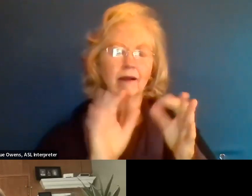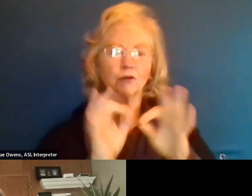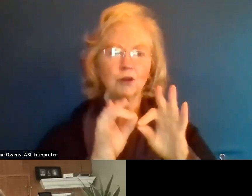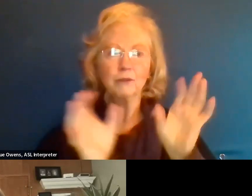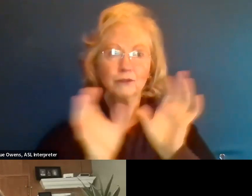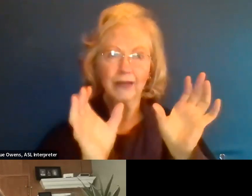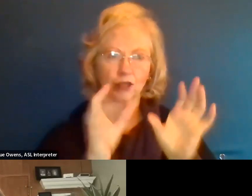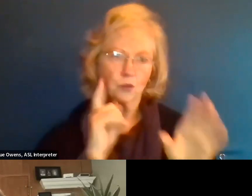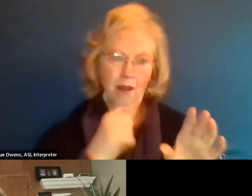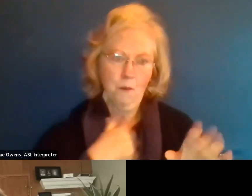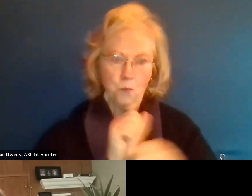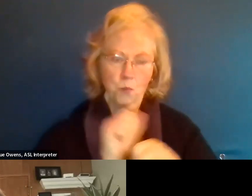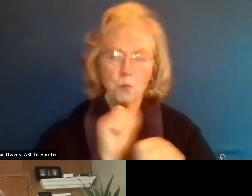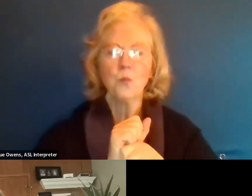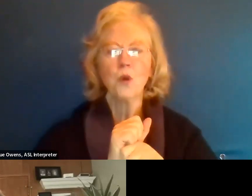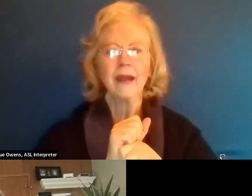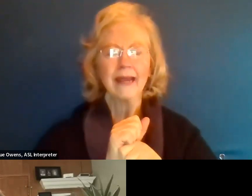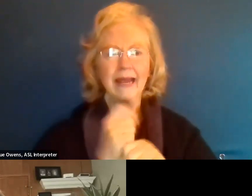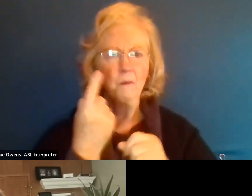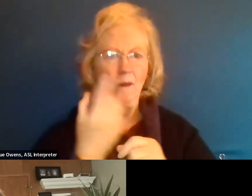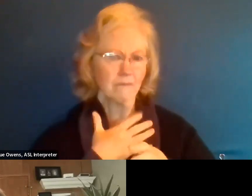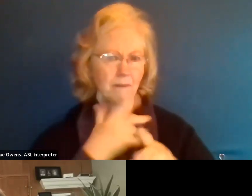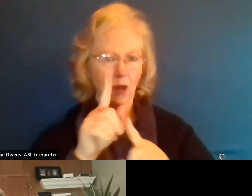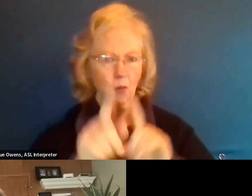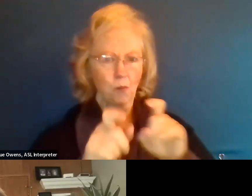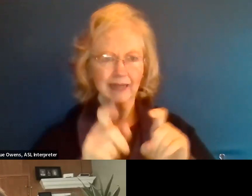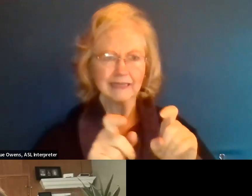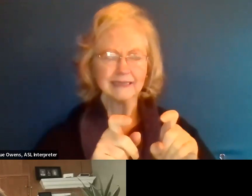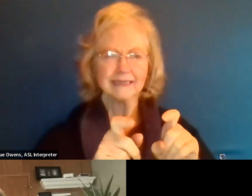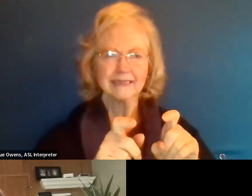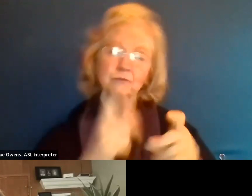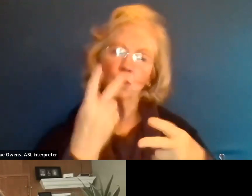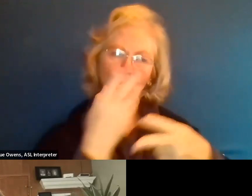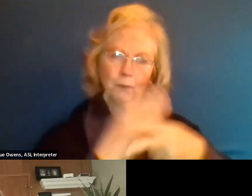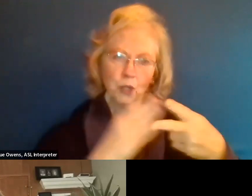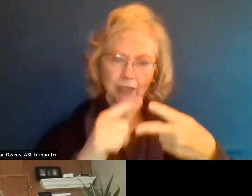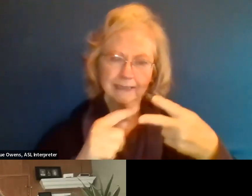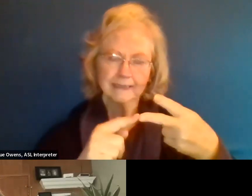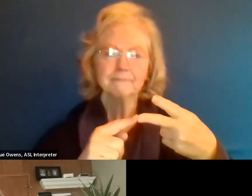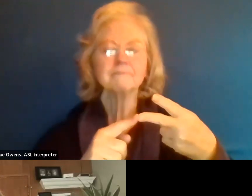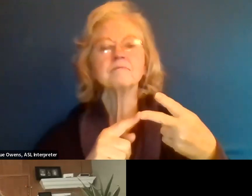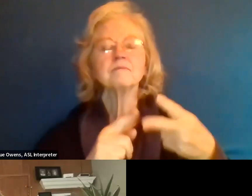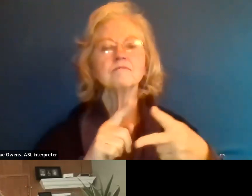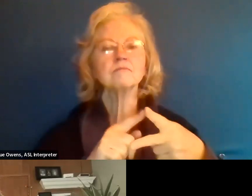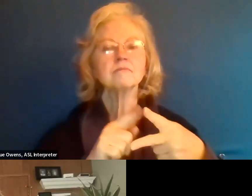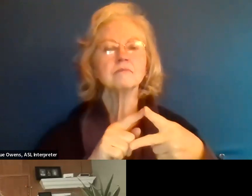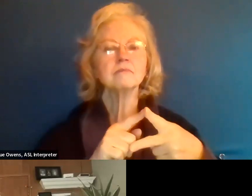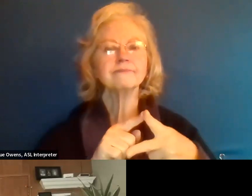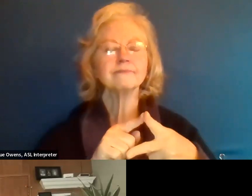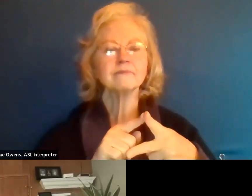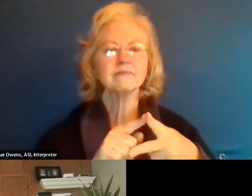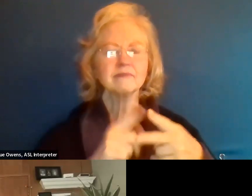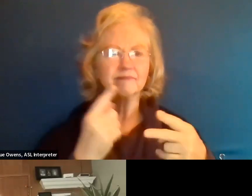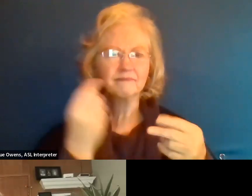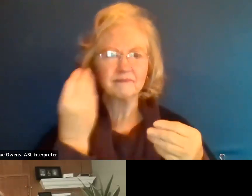workplace. And I guess one of my question, I guess it's sort of like a two-part question. In terms of